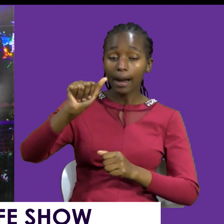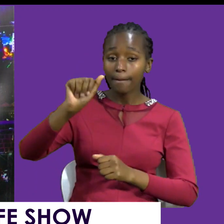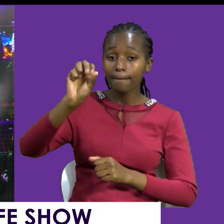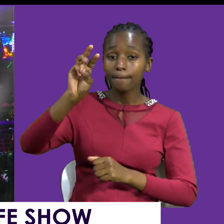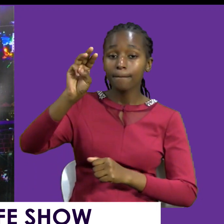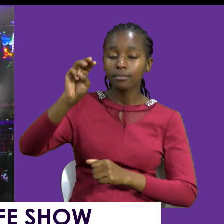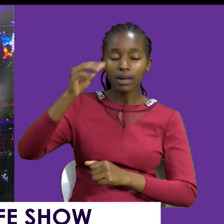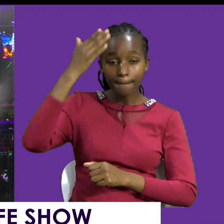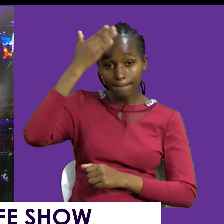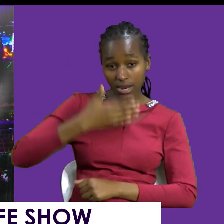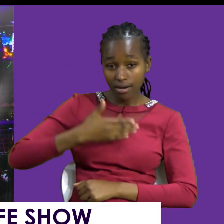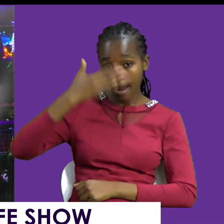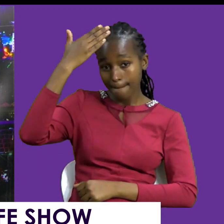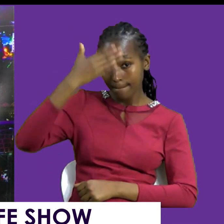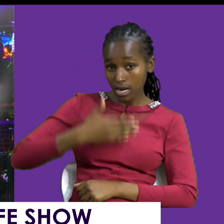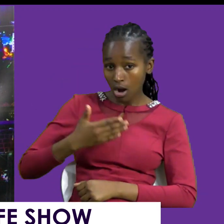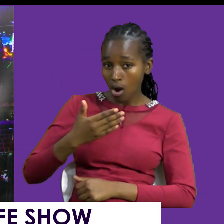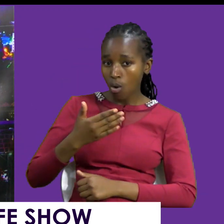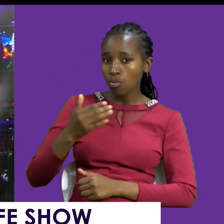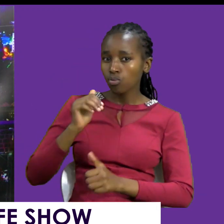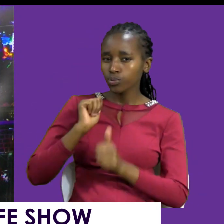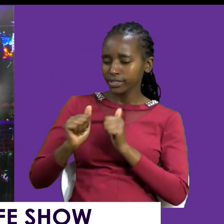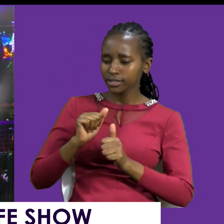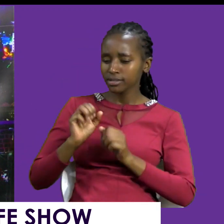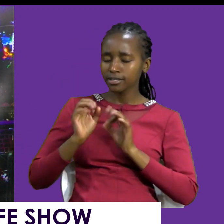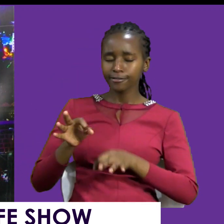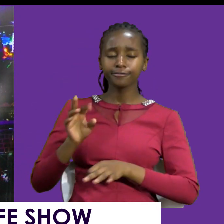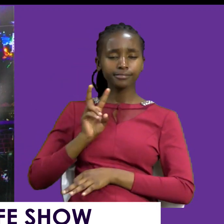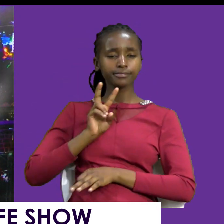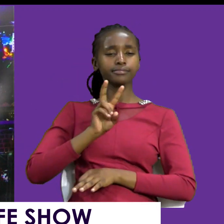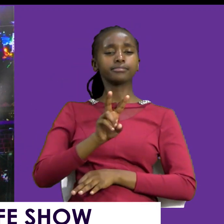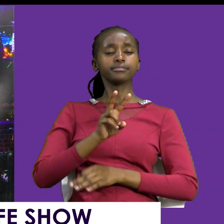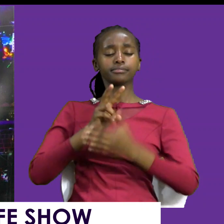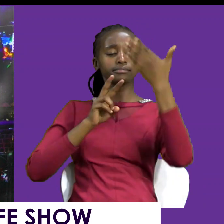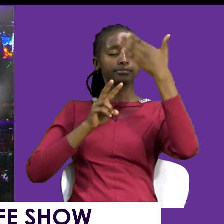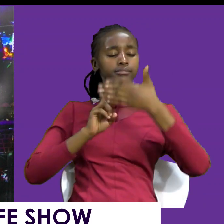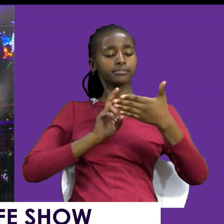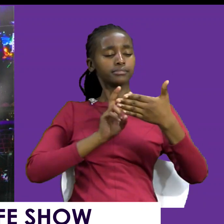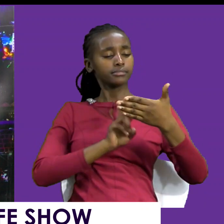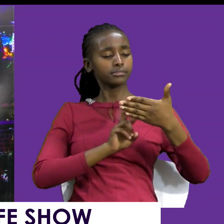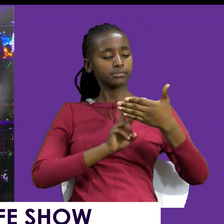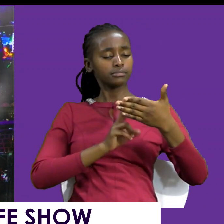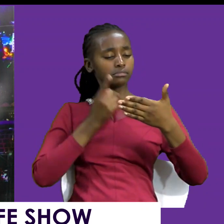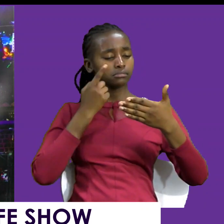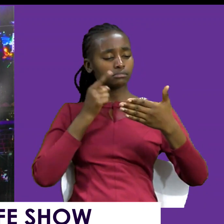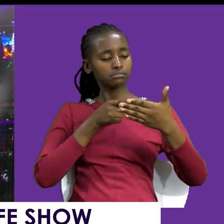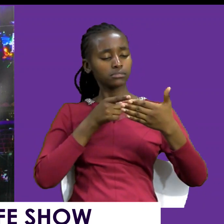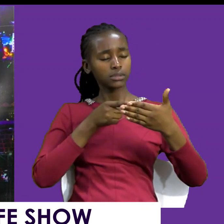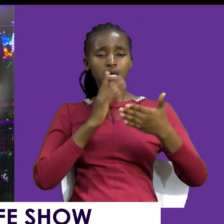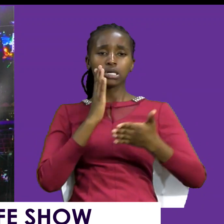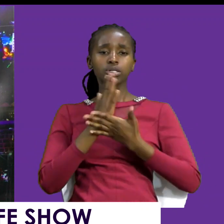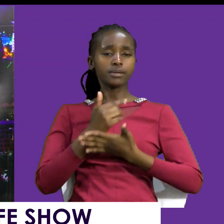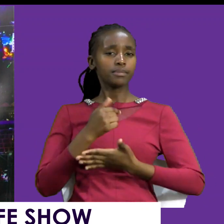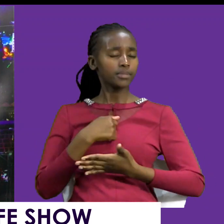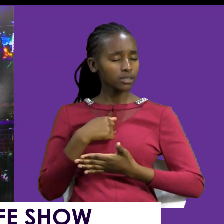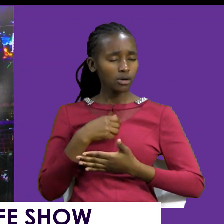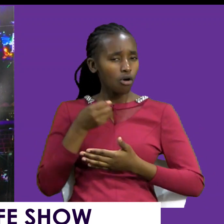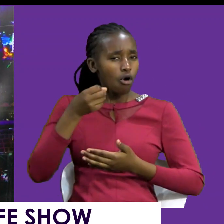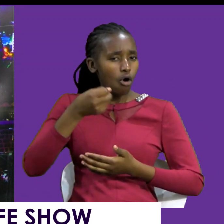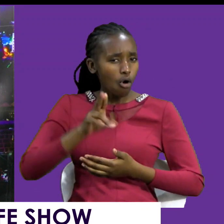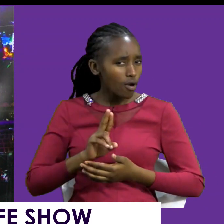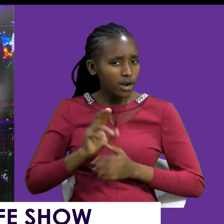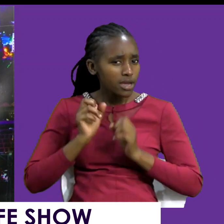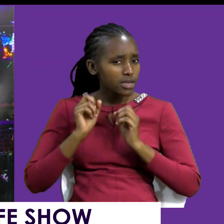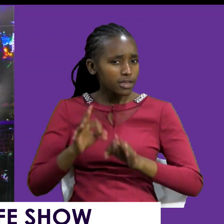create a mirror of your image. That is not the real you. If you go into that image, you will see you. You will